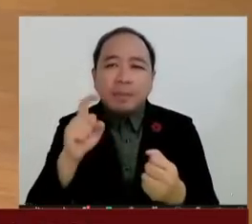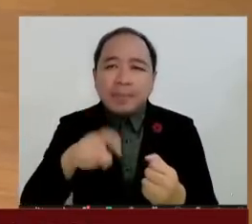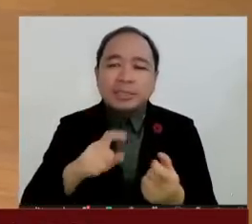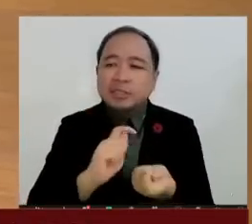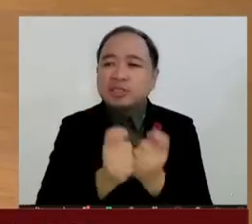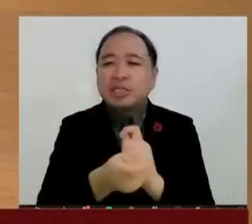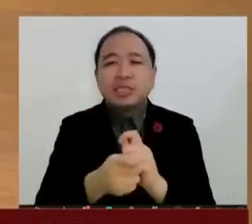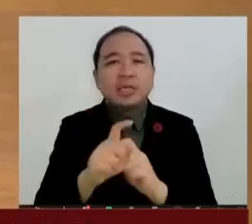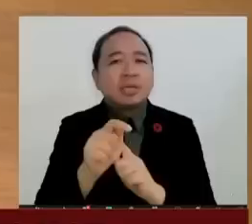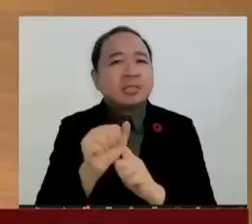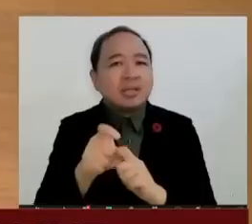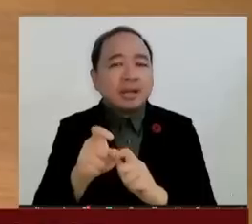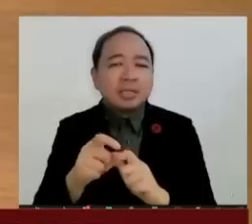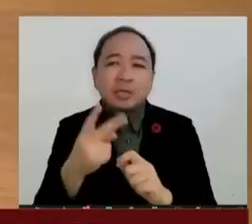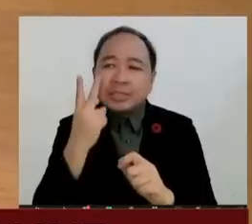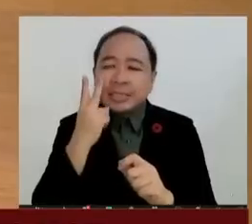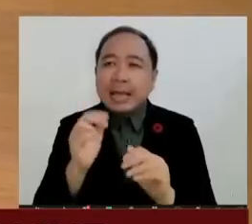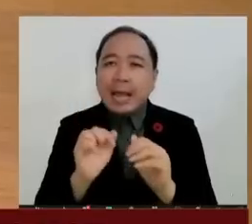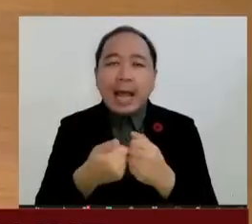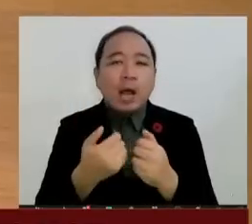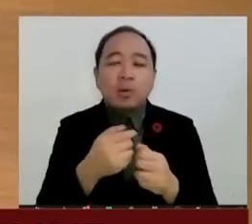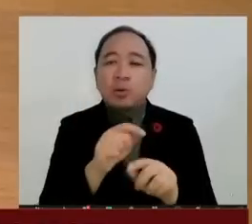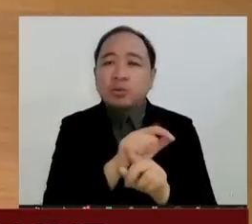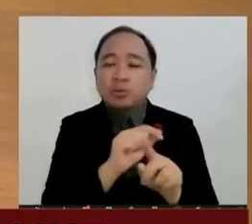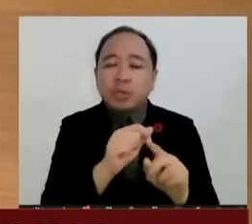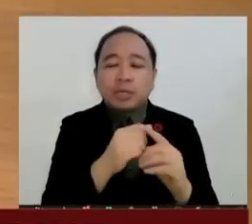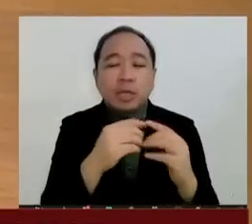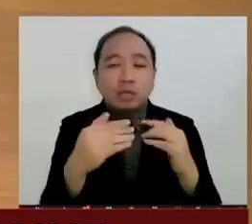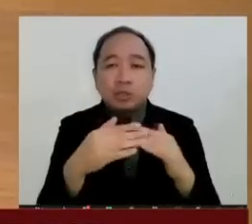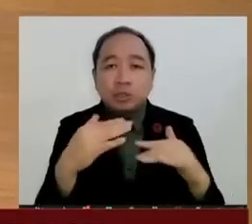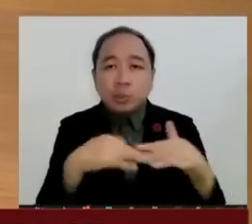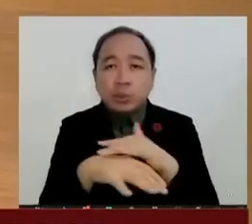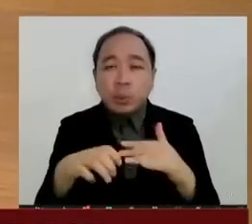us to reach our socio-economic targets.